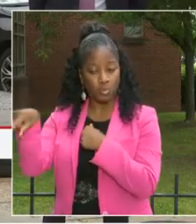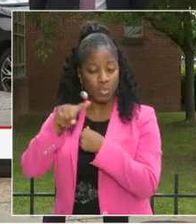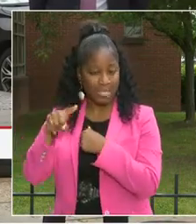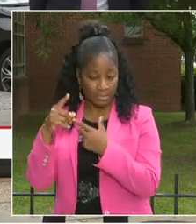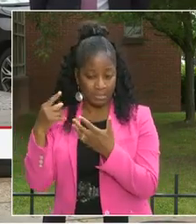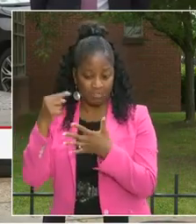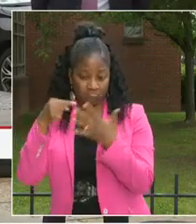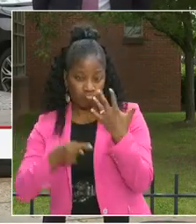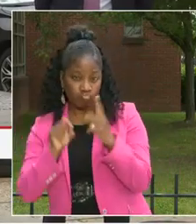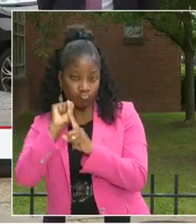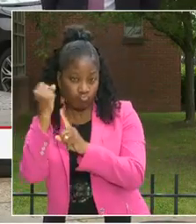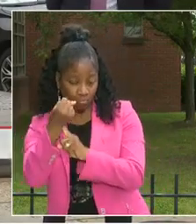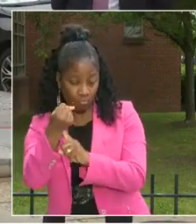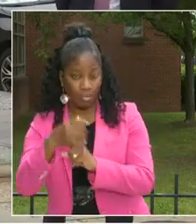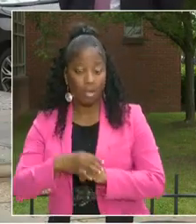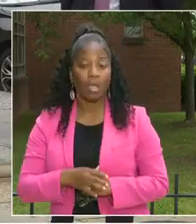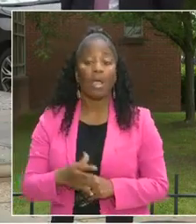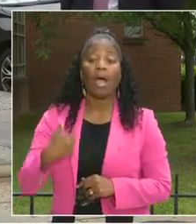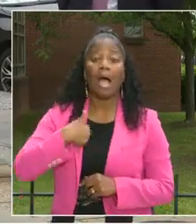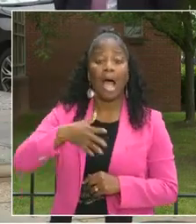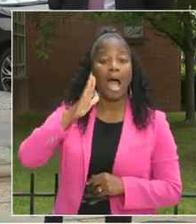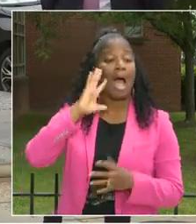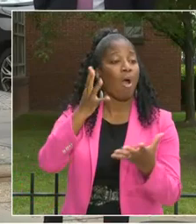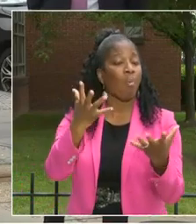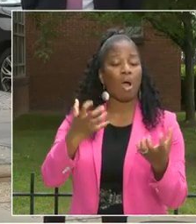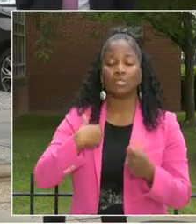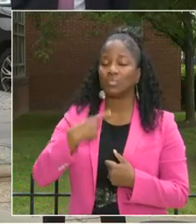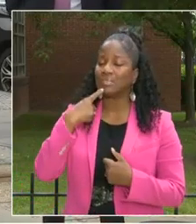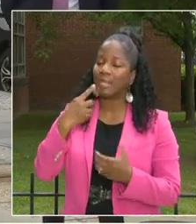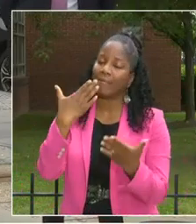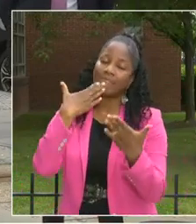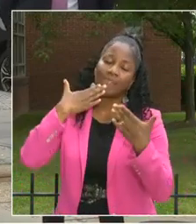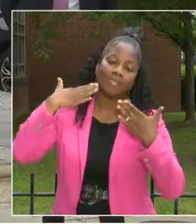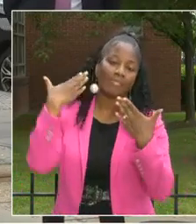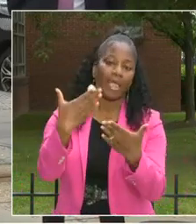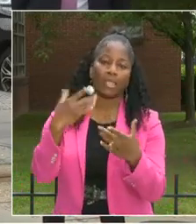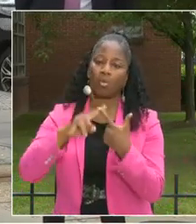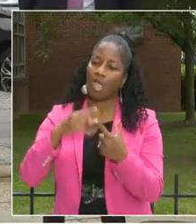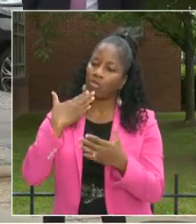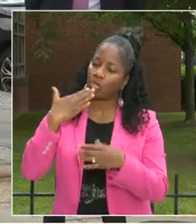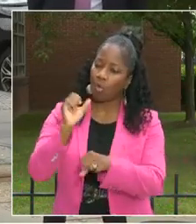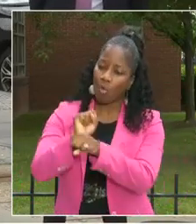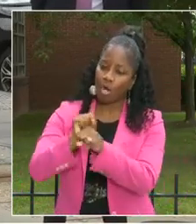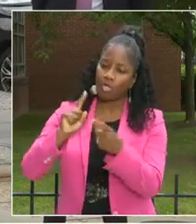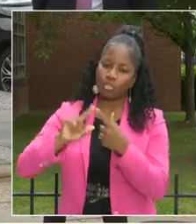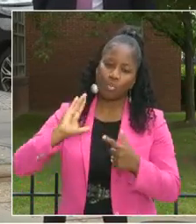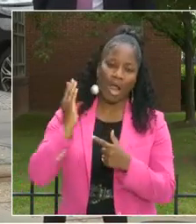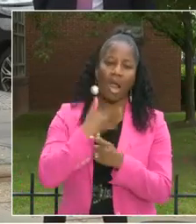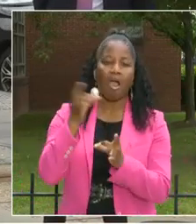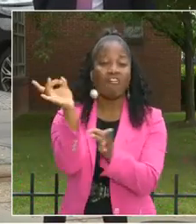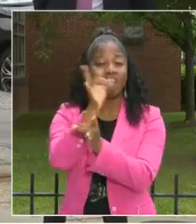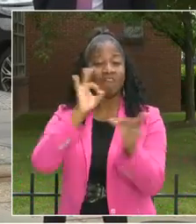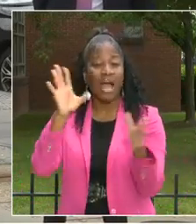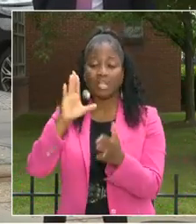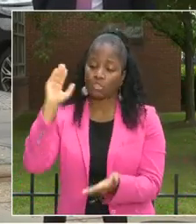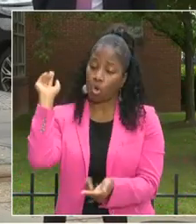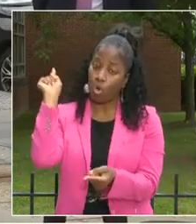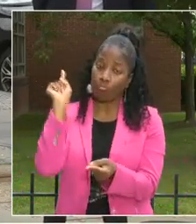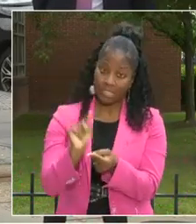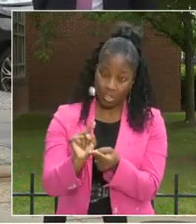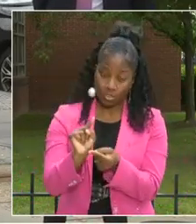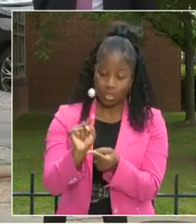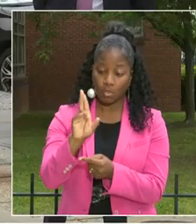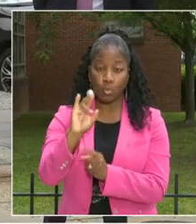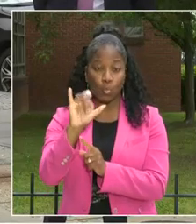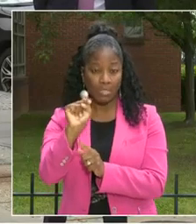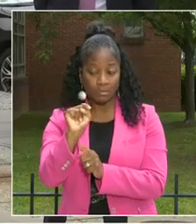about this investigation, I want to say thank you and good work to our Violence Reduction Unit.